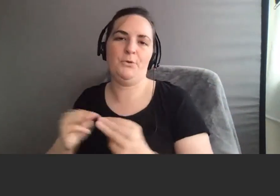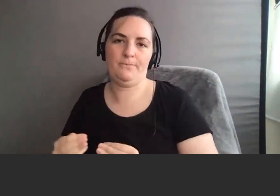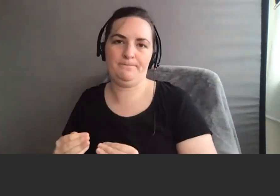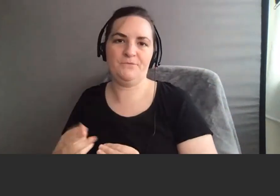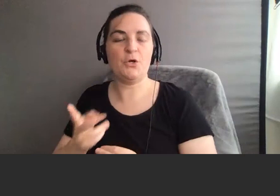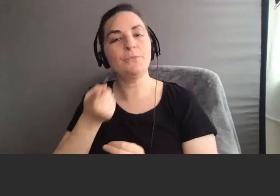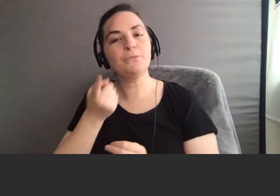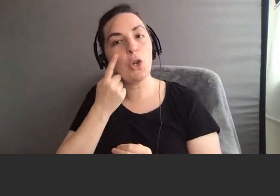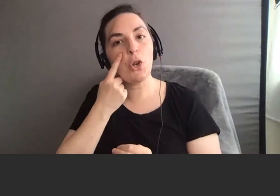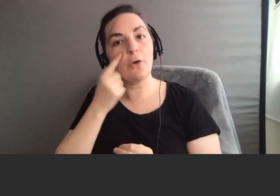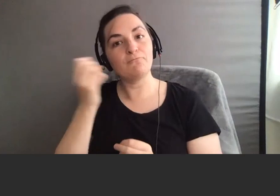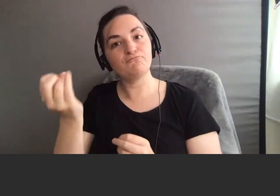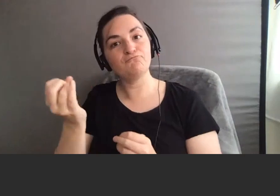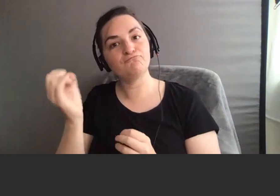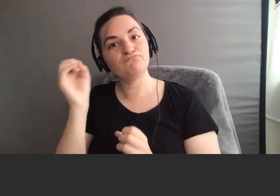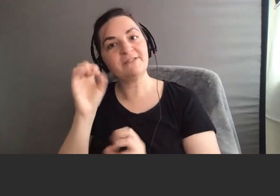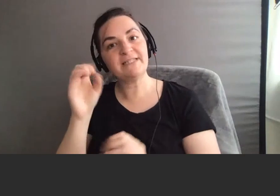Moodle, on the VLE.